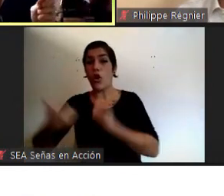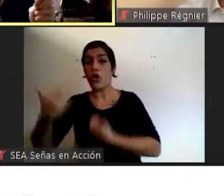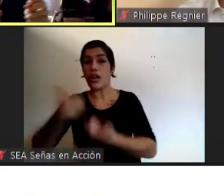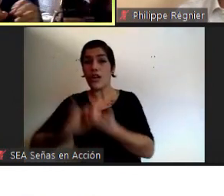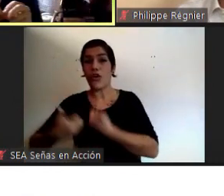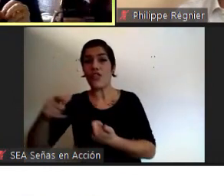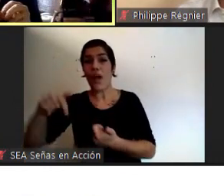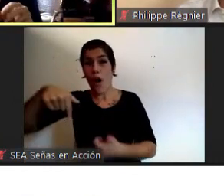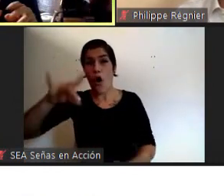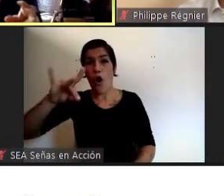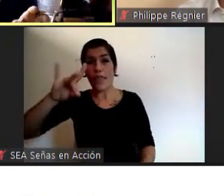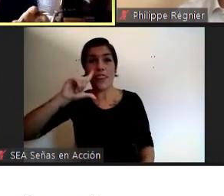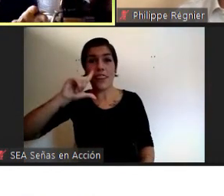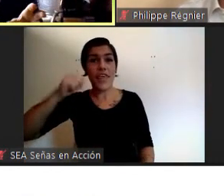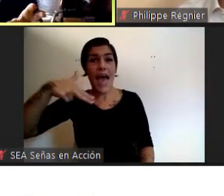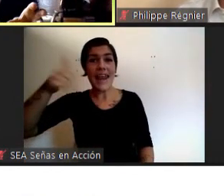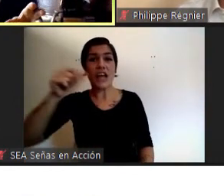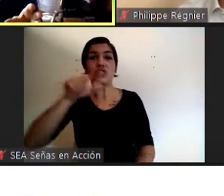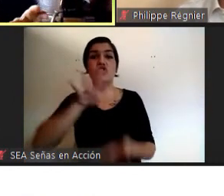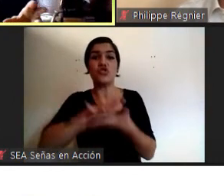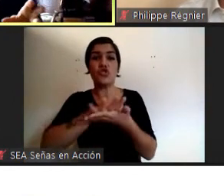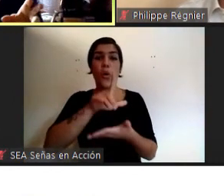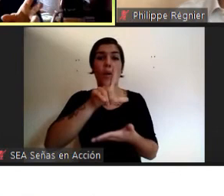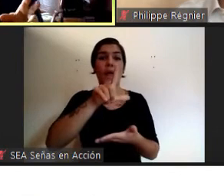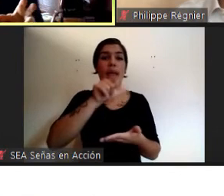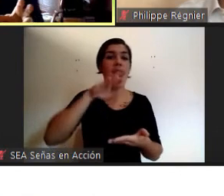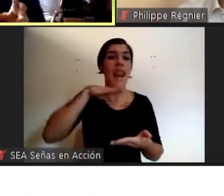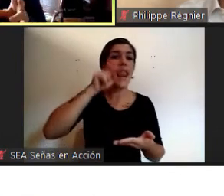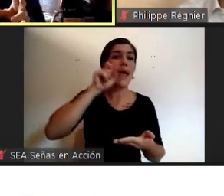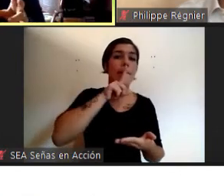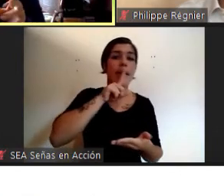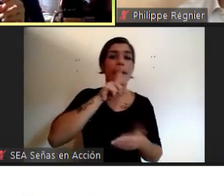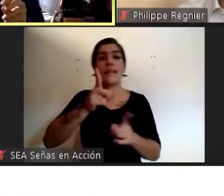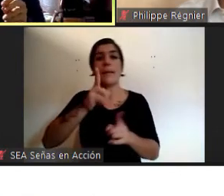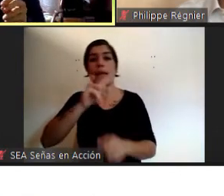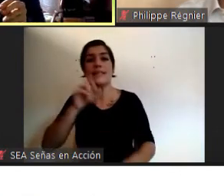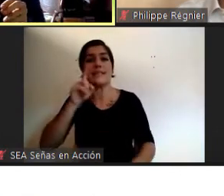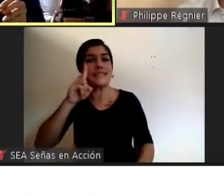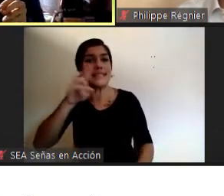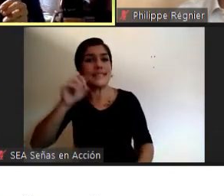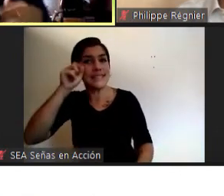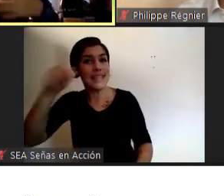with Sisek, I think that there is one third position.